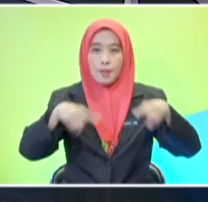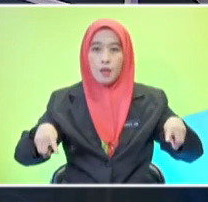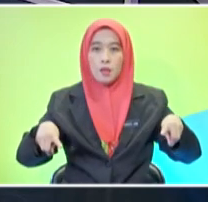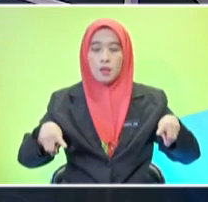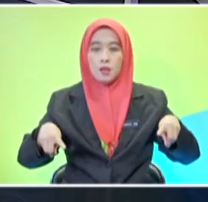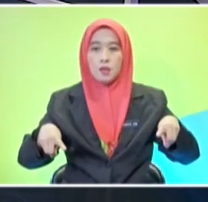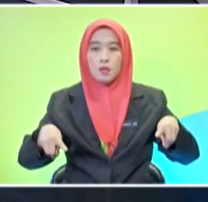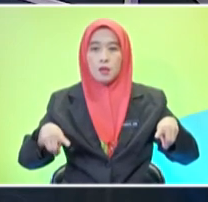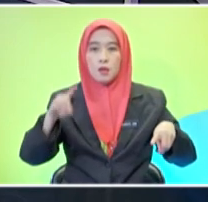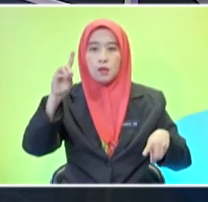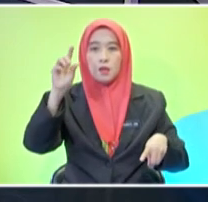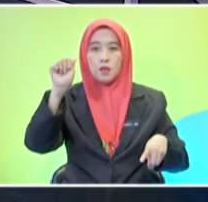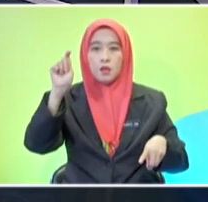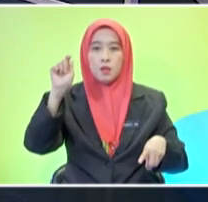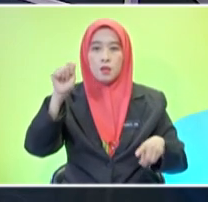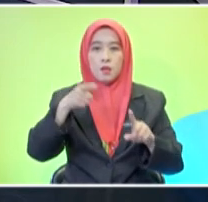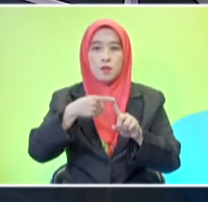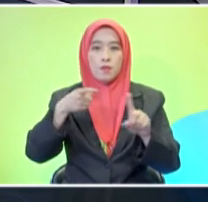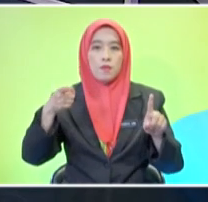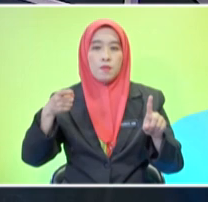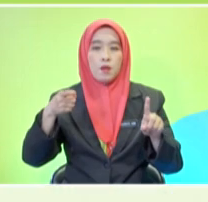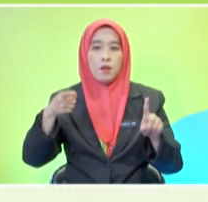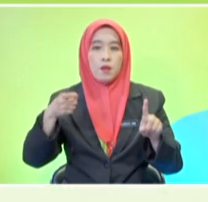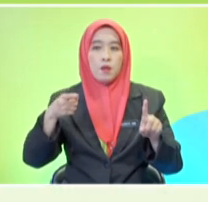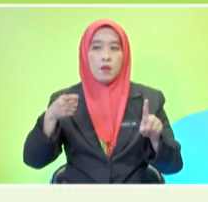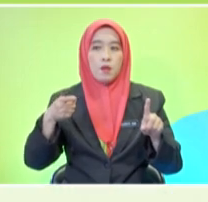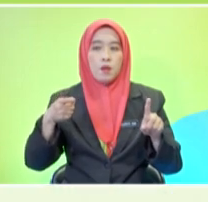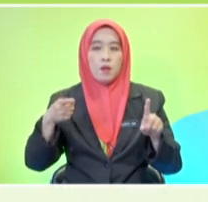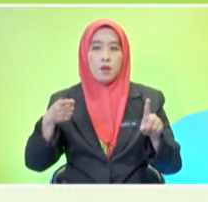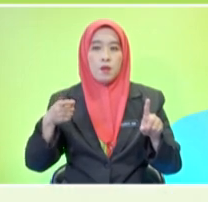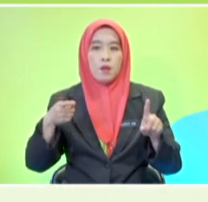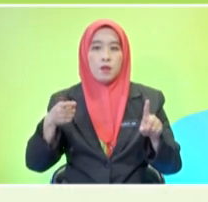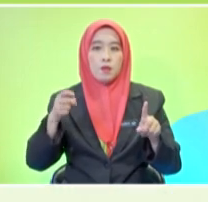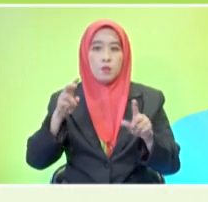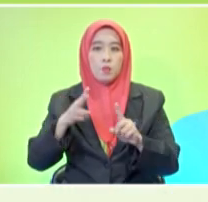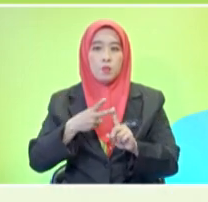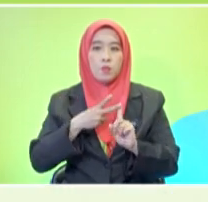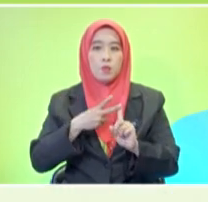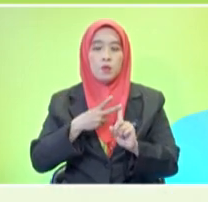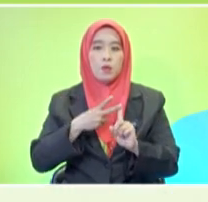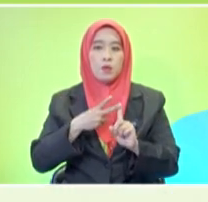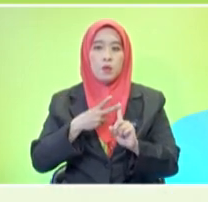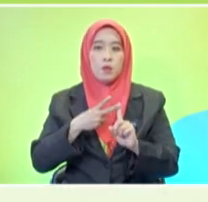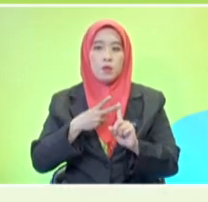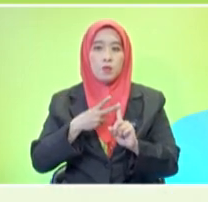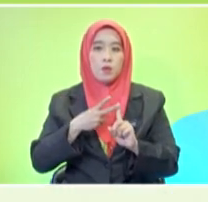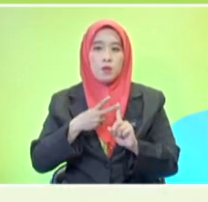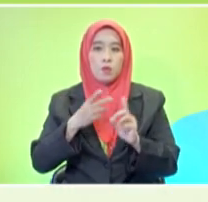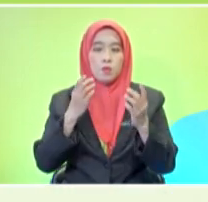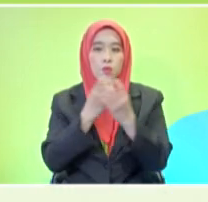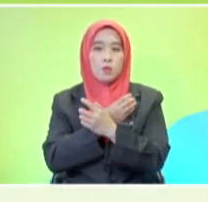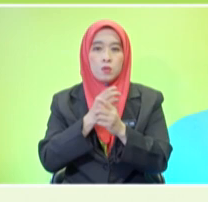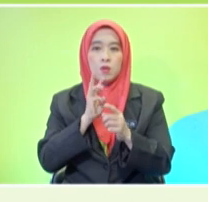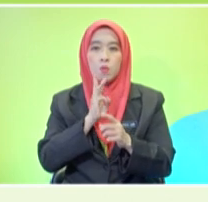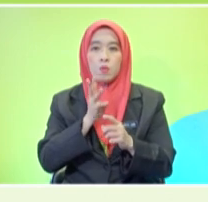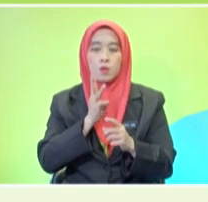collected data from the second for this experiment about competition for water. All right. So Shafika,